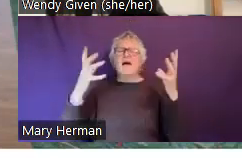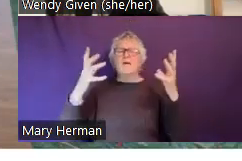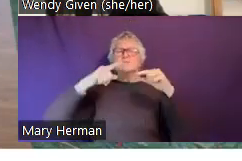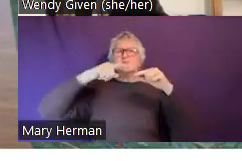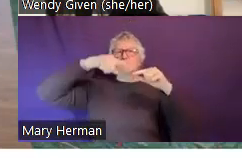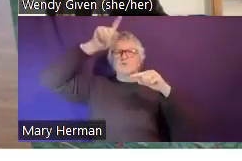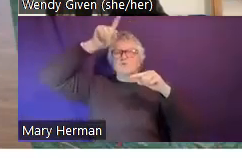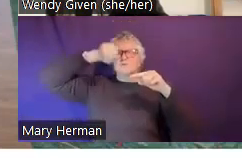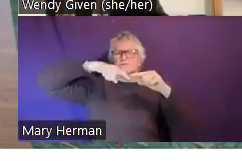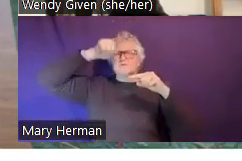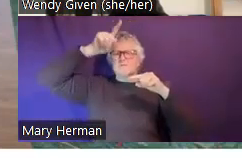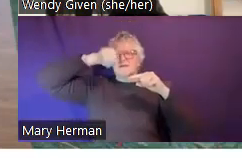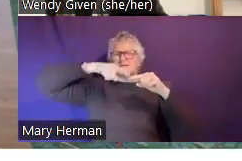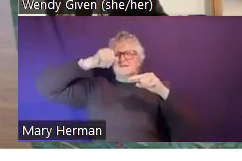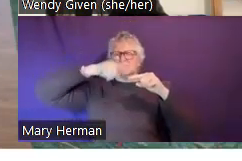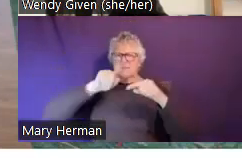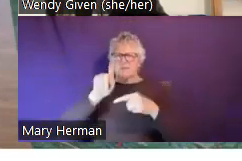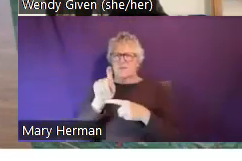at this point.